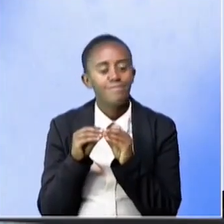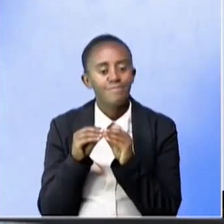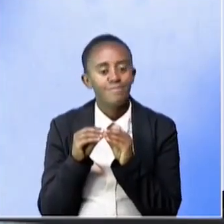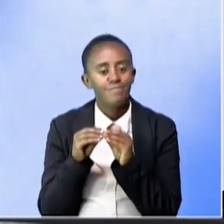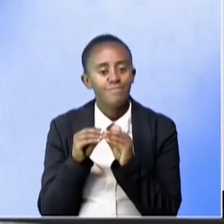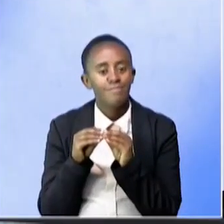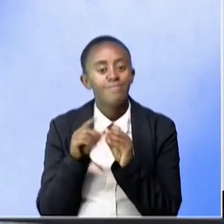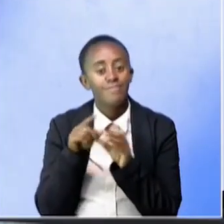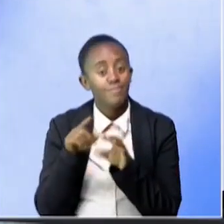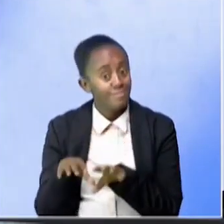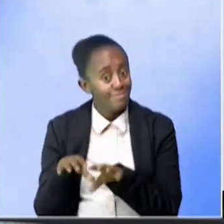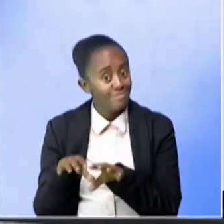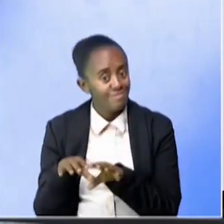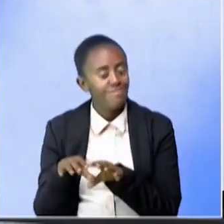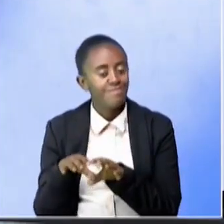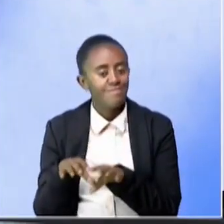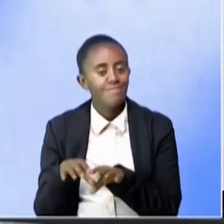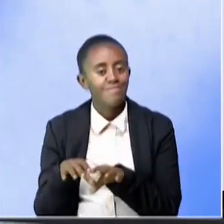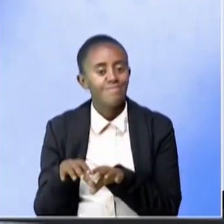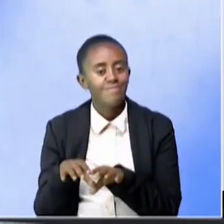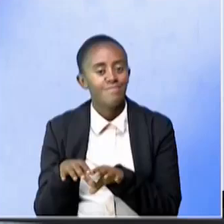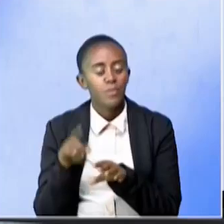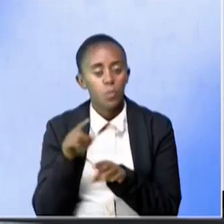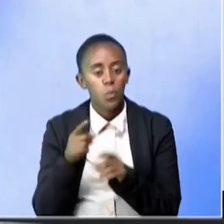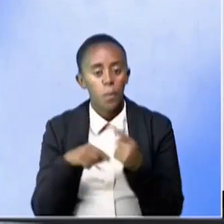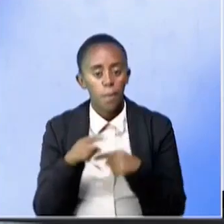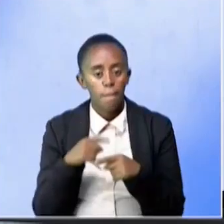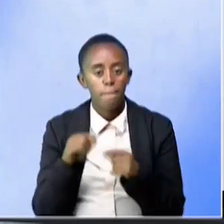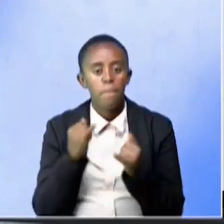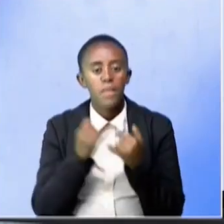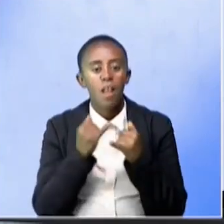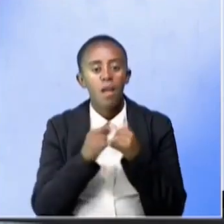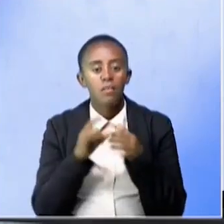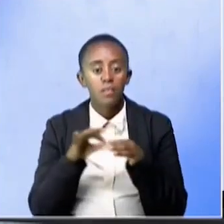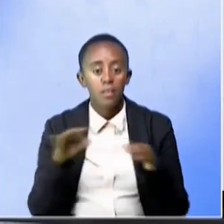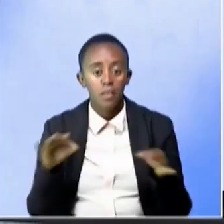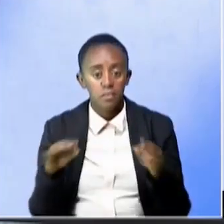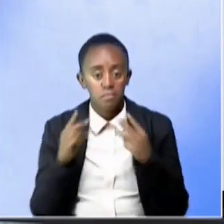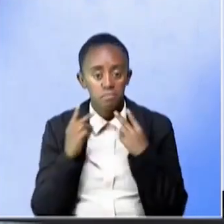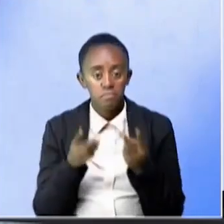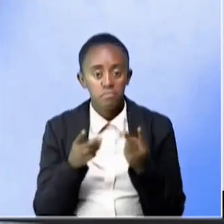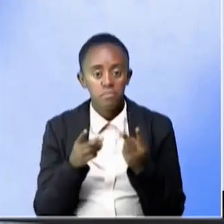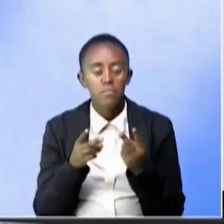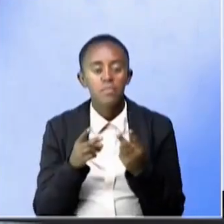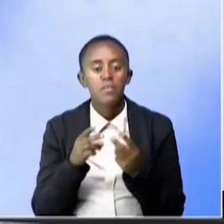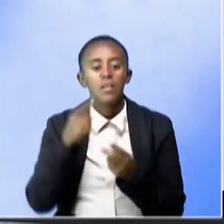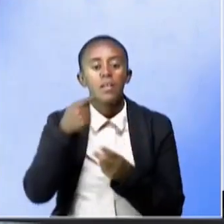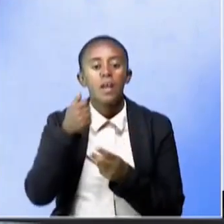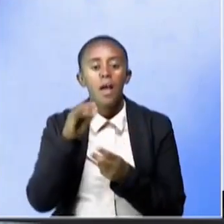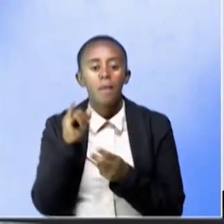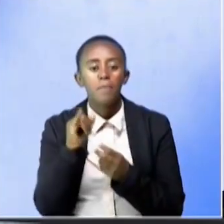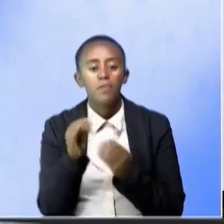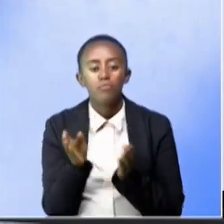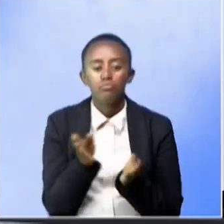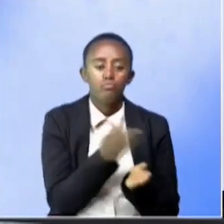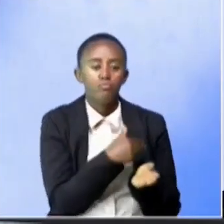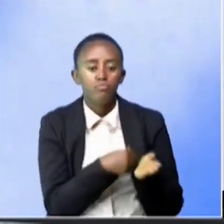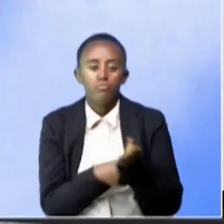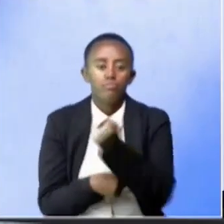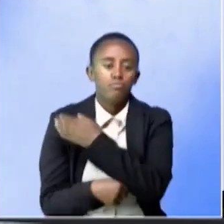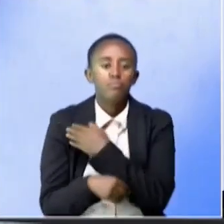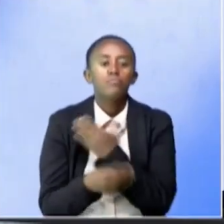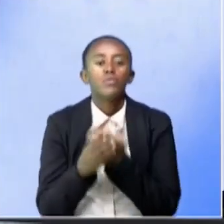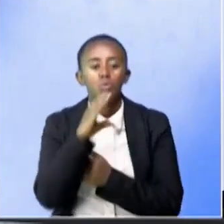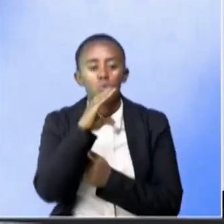right. So, when it comes in this last sentence, right? The gabi is made of cotton. It is cotton